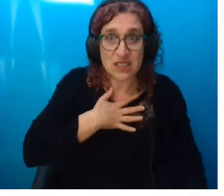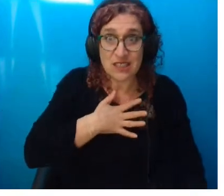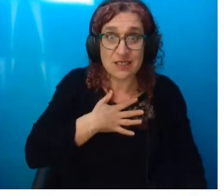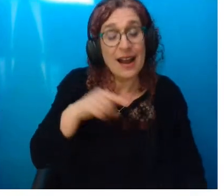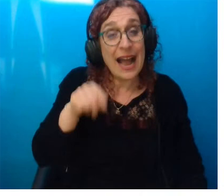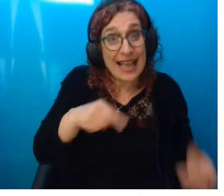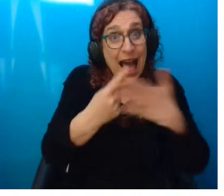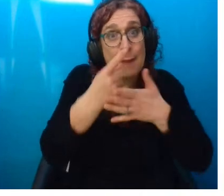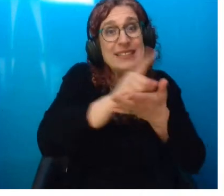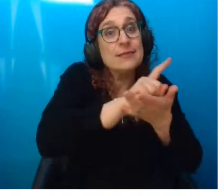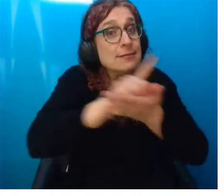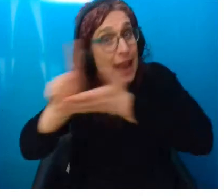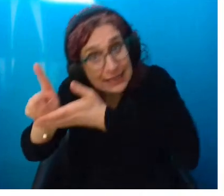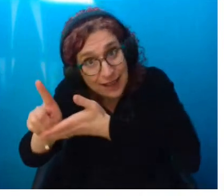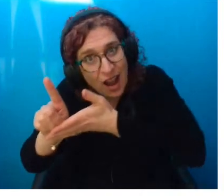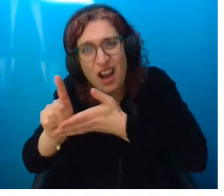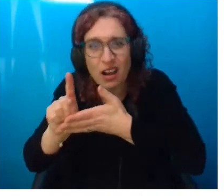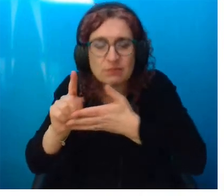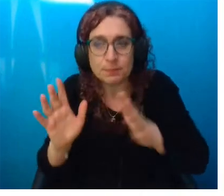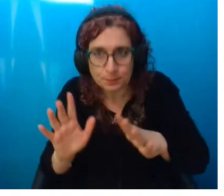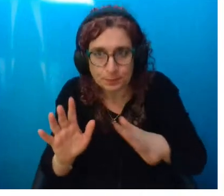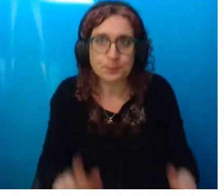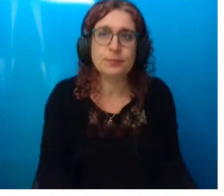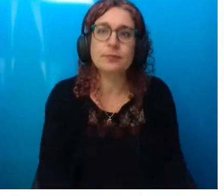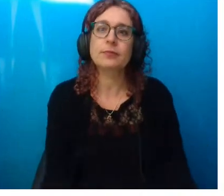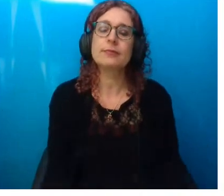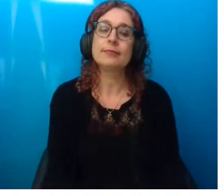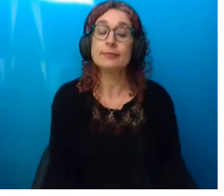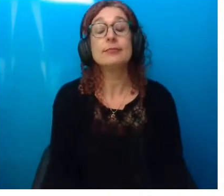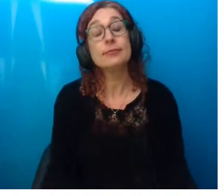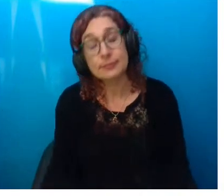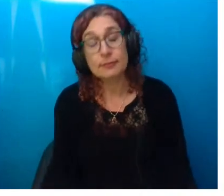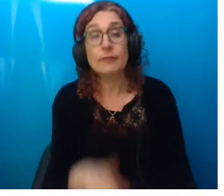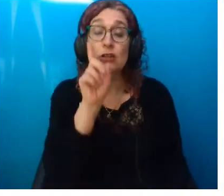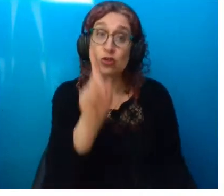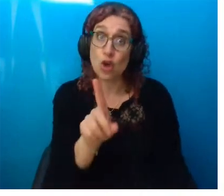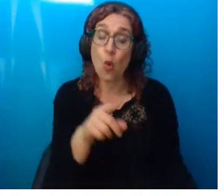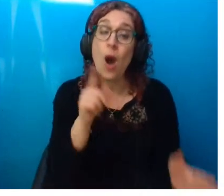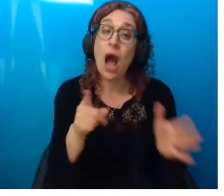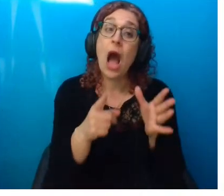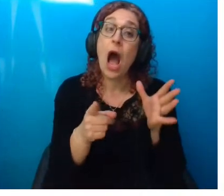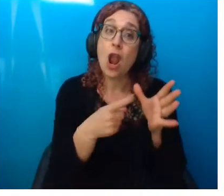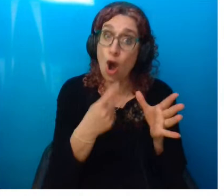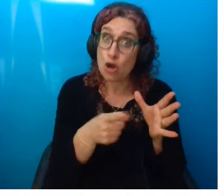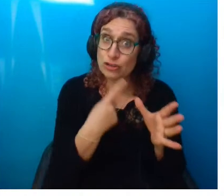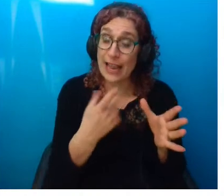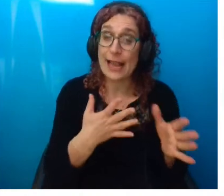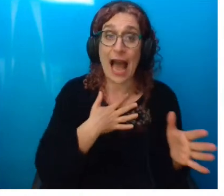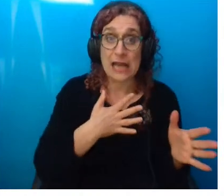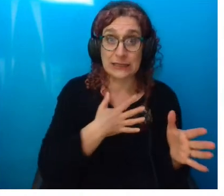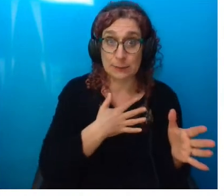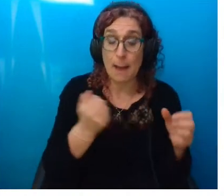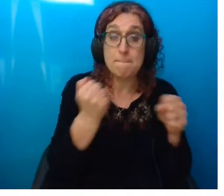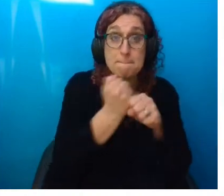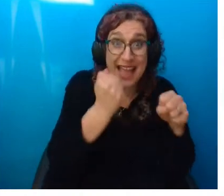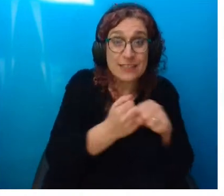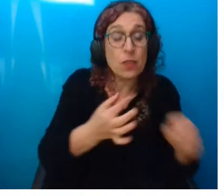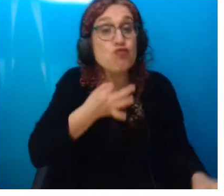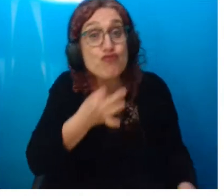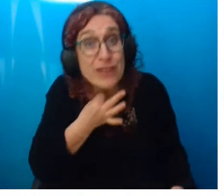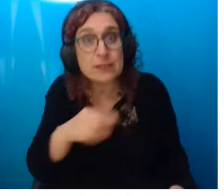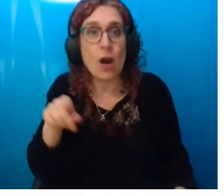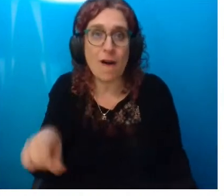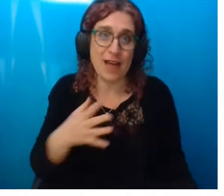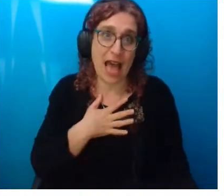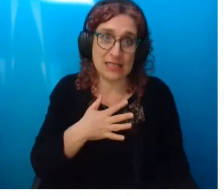airways. Now, it's very important to recognize that allergic asthma increases the risk of asthma threefold. This study was